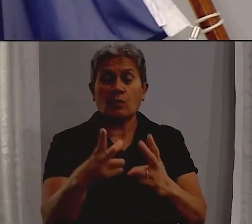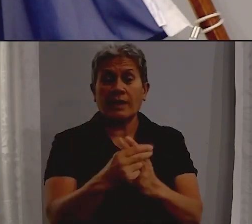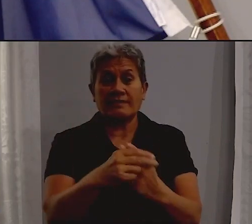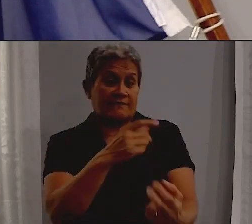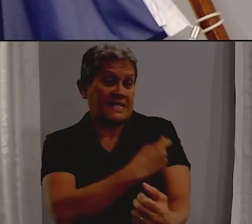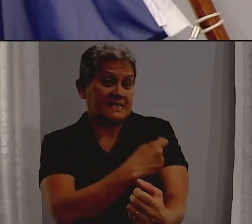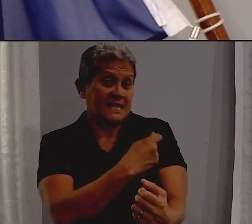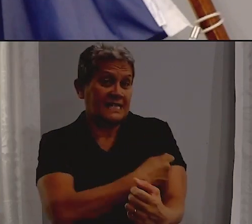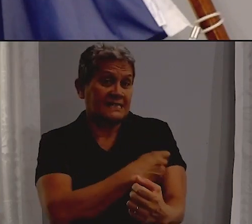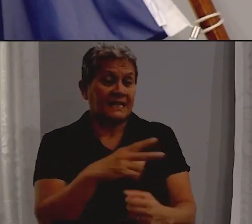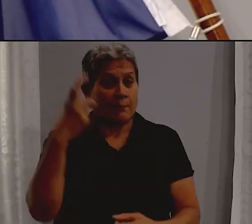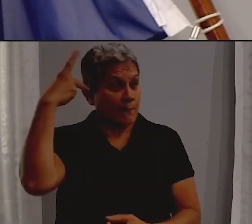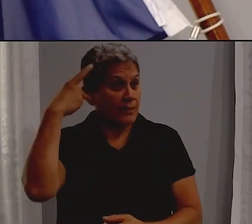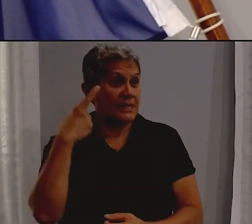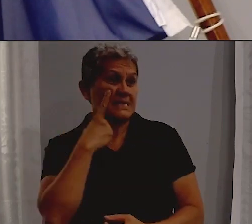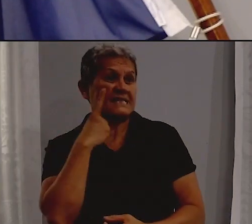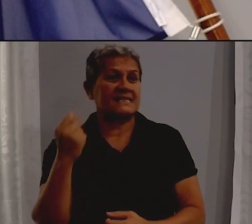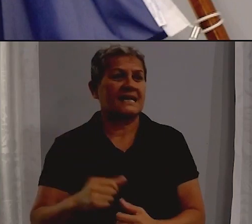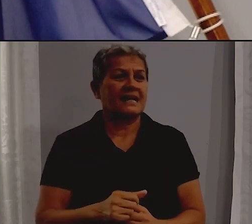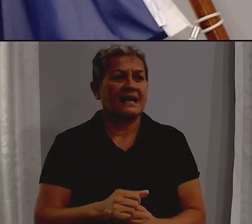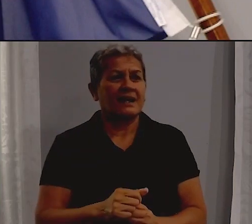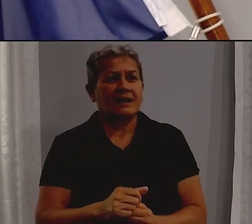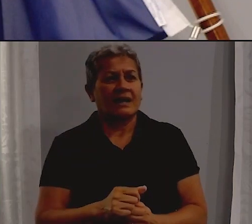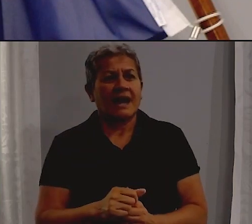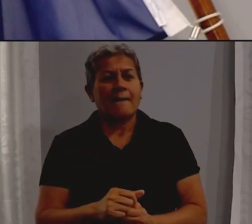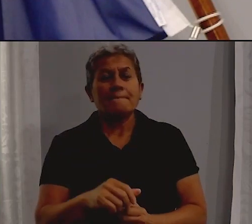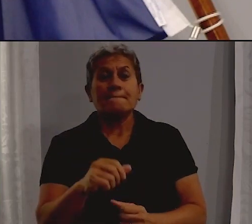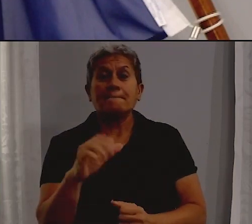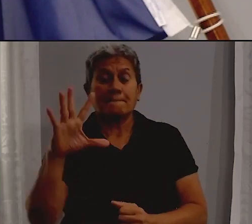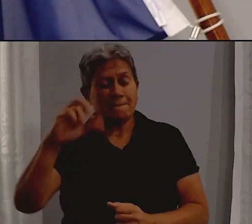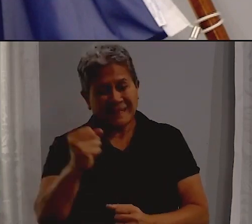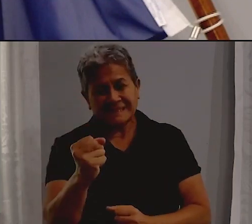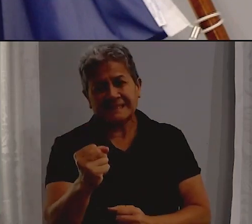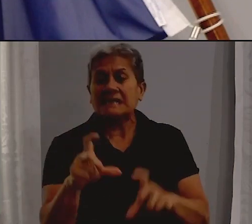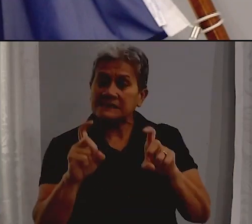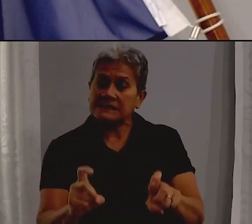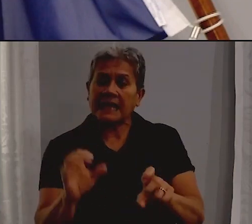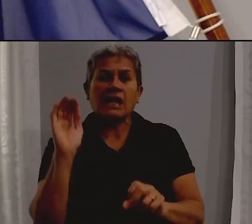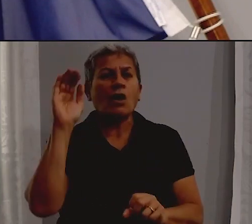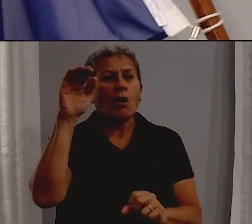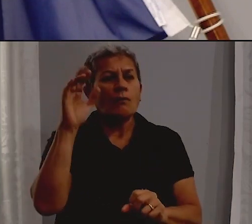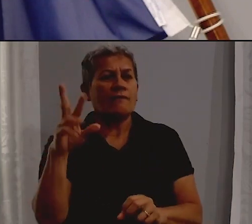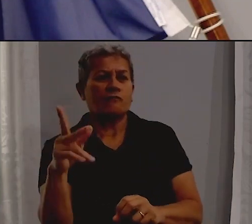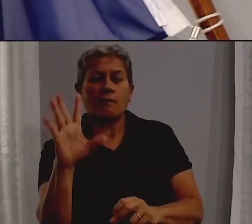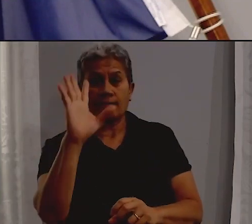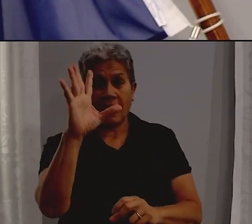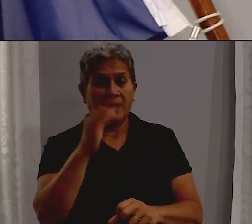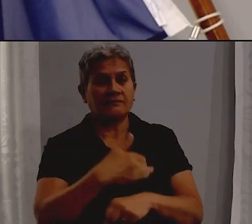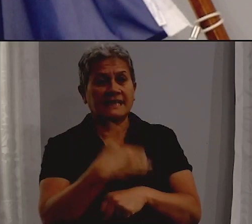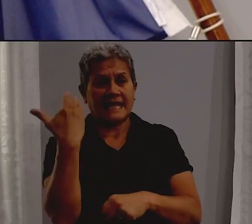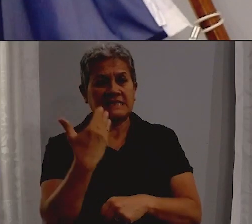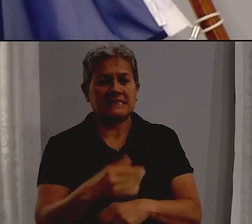vaccination or travelling unaccompanied must isolate at home for 5 days upon arrival and undertake